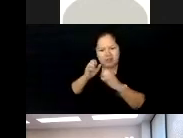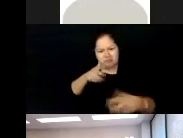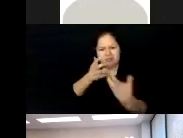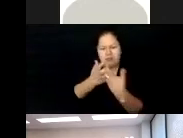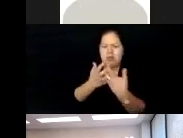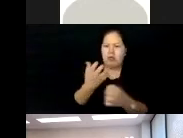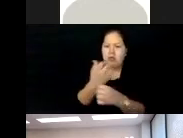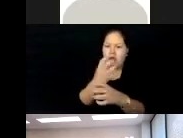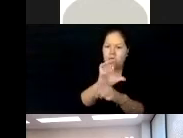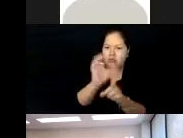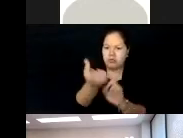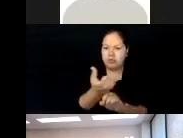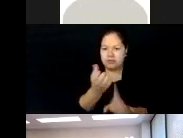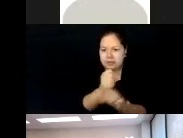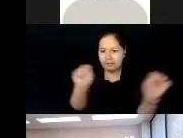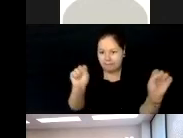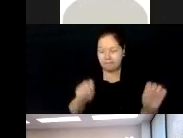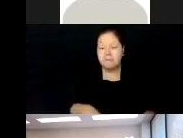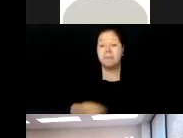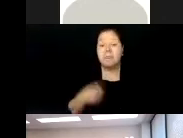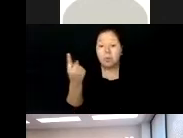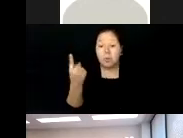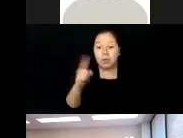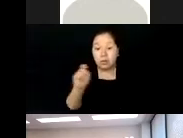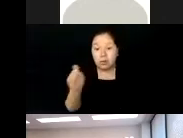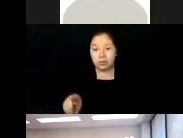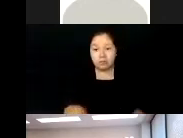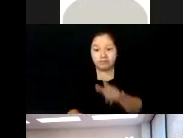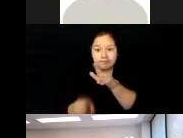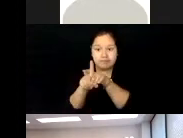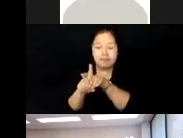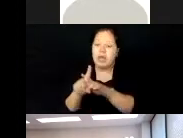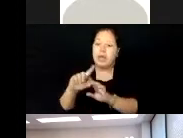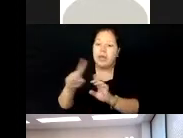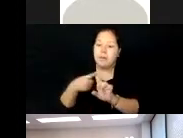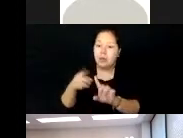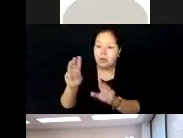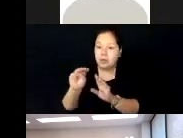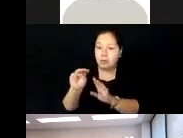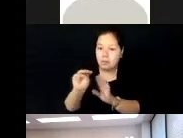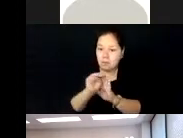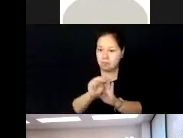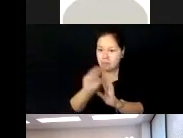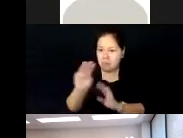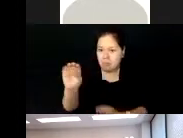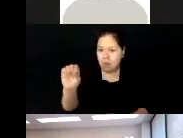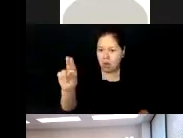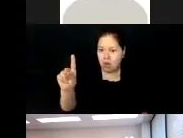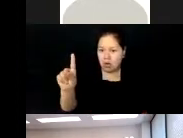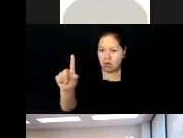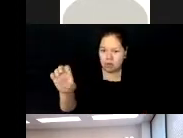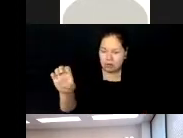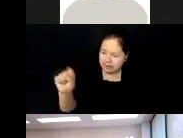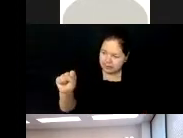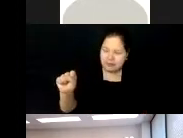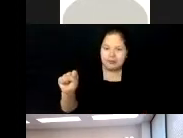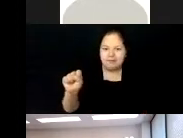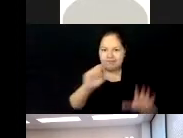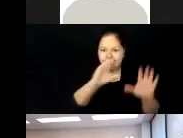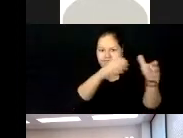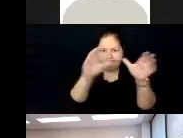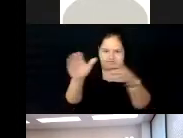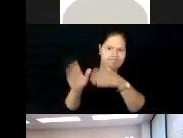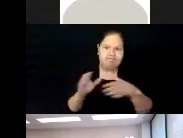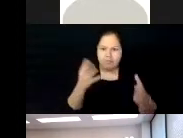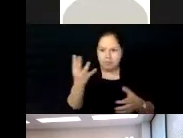One of the questions that came up was around the modules, and we have a question of